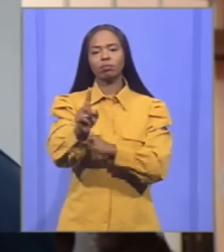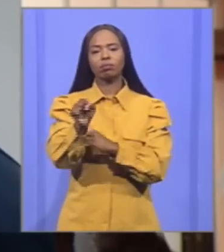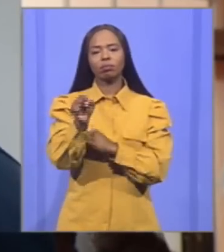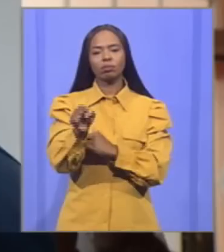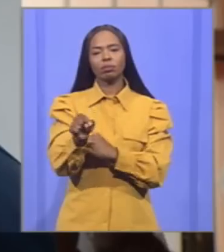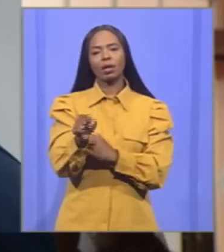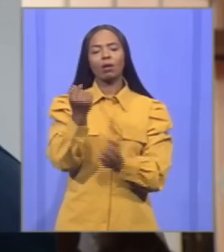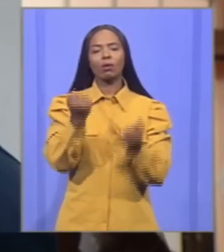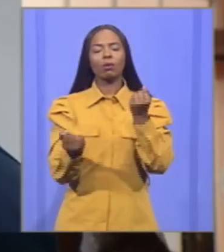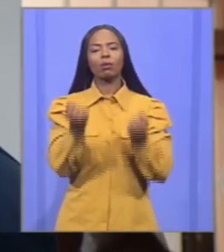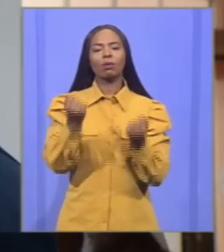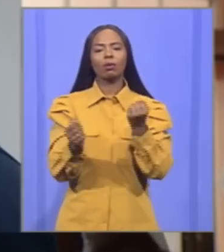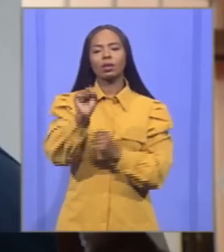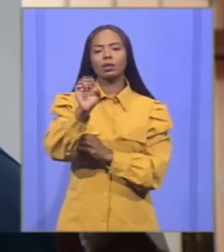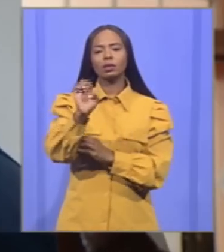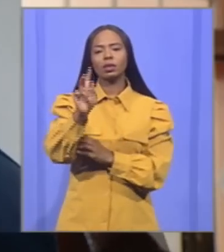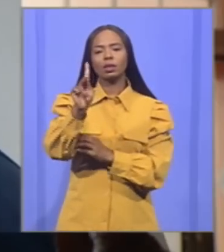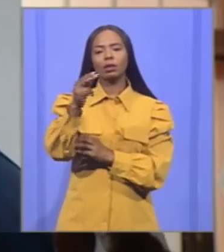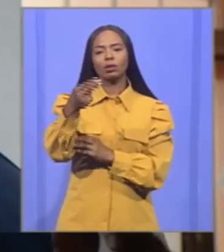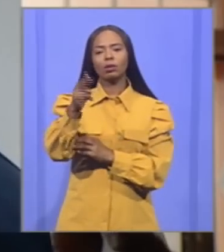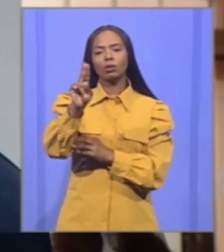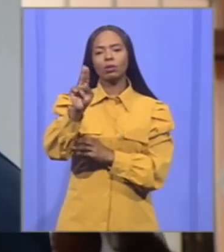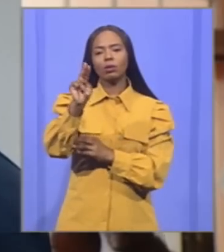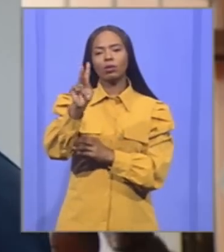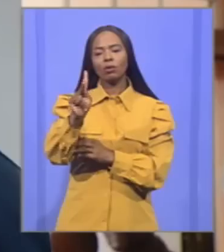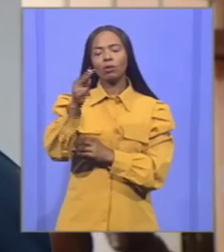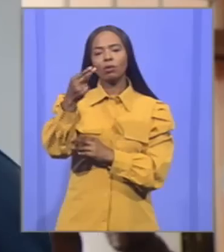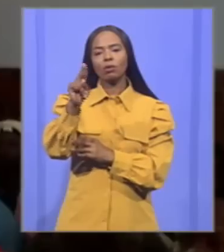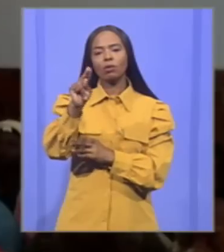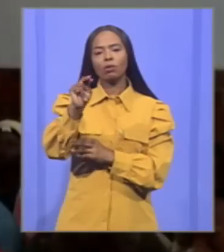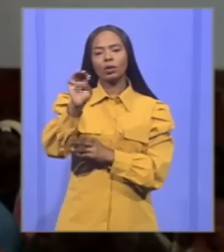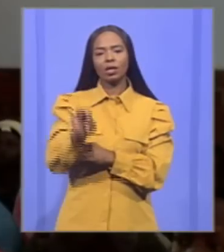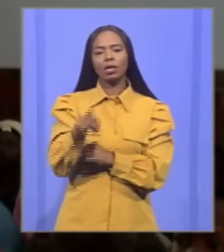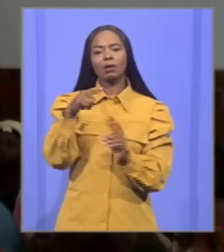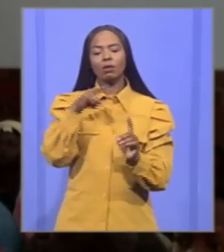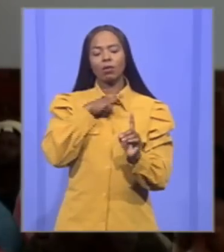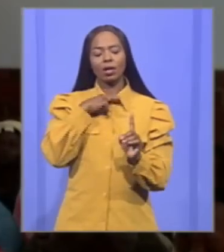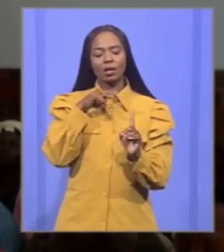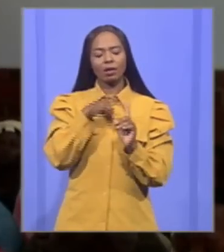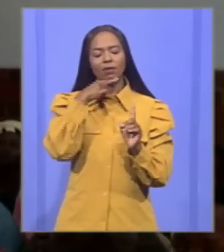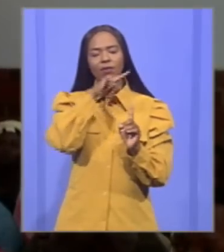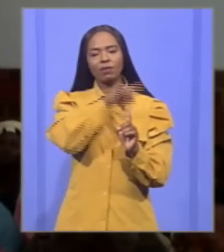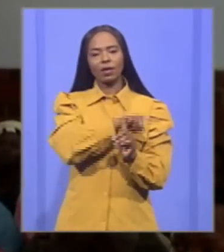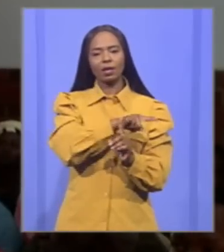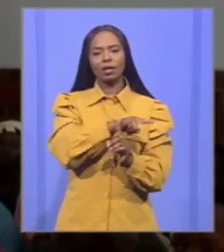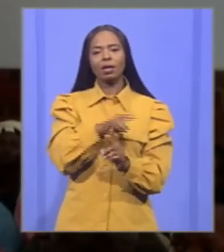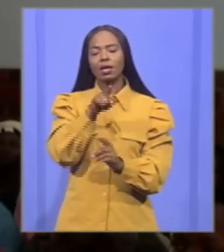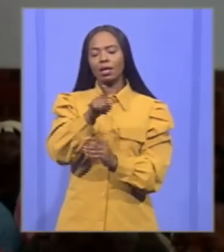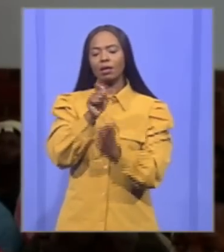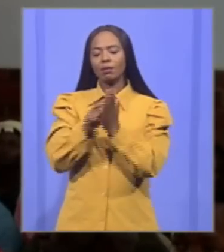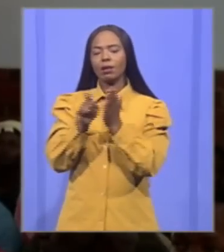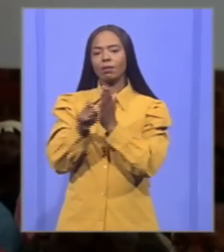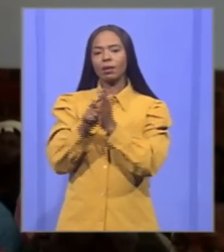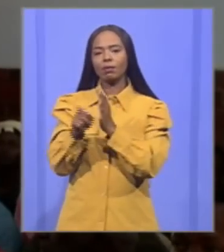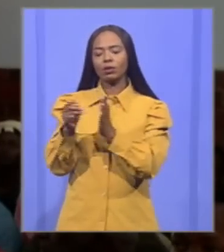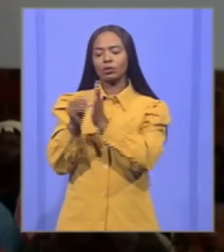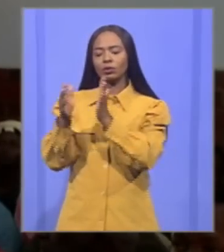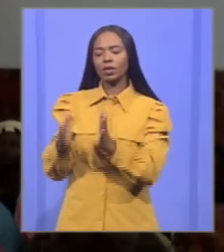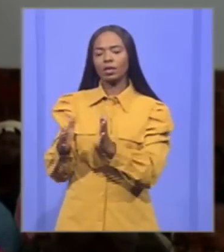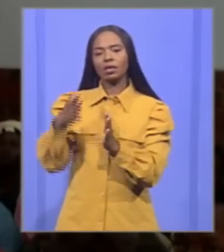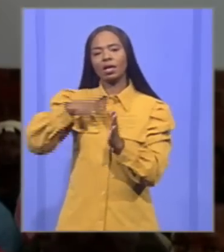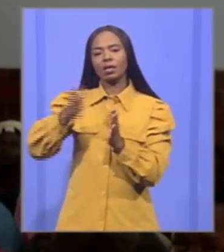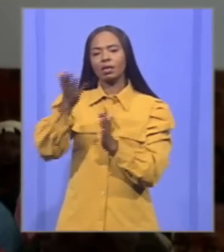kgorotsheko ya maseterata wa Sekhukhune o lebane le ditatofatšo tša boradia. O latofatšwa ka go ngwalela morutwana yo mongwe letlakala la bobedi